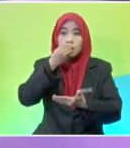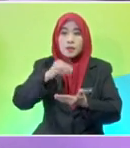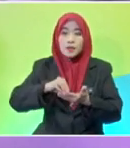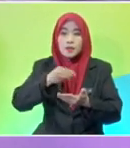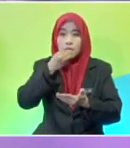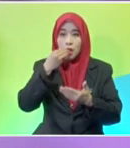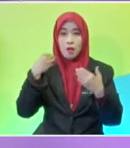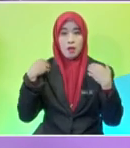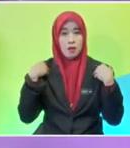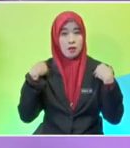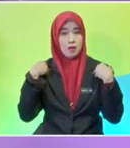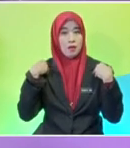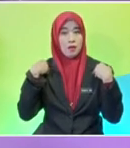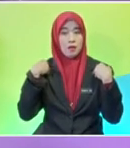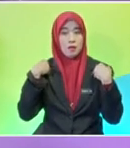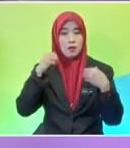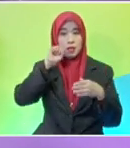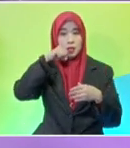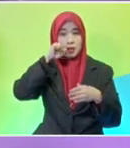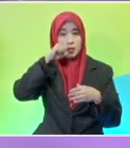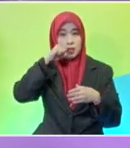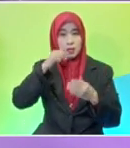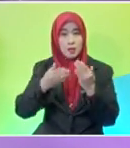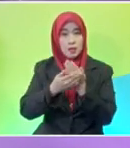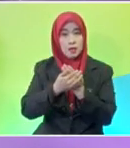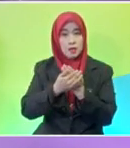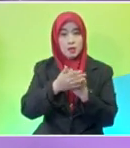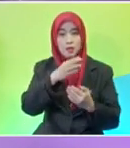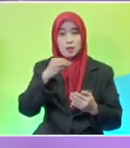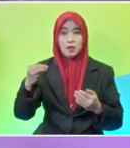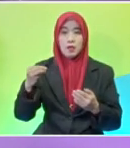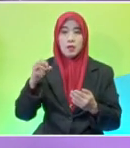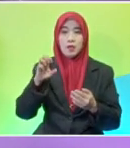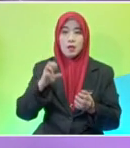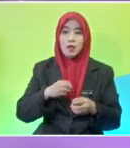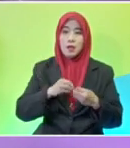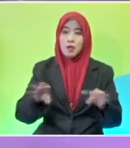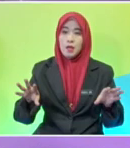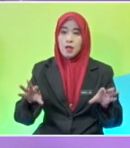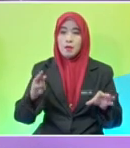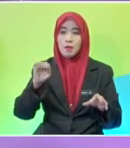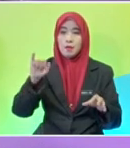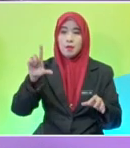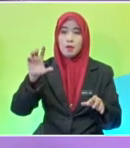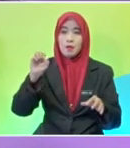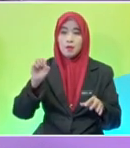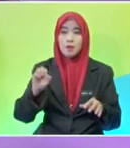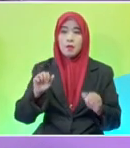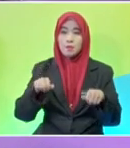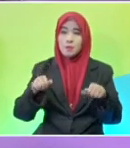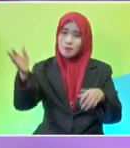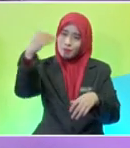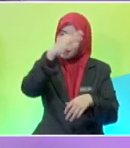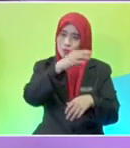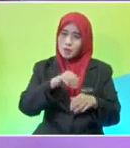a chicken sandwich and a egg mayo. So come. You can have. You can taste my